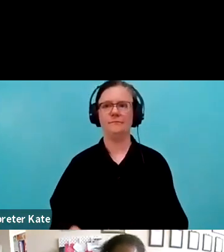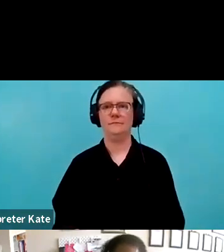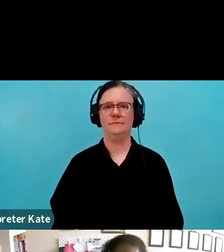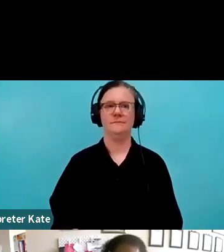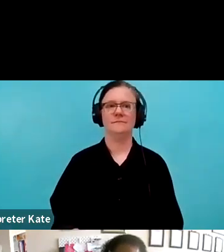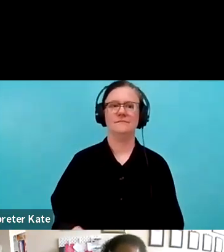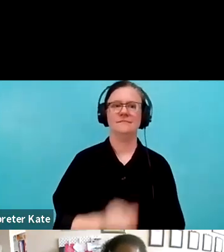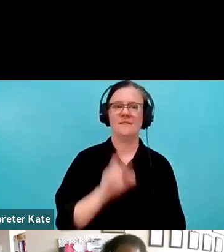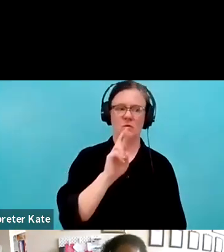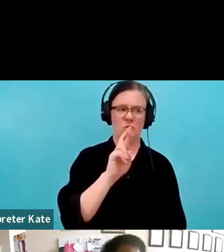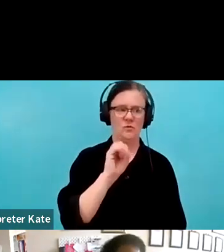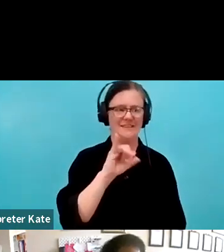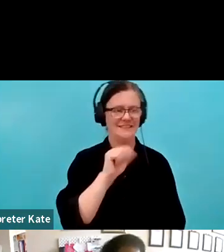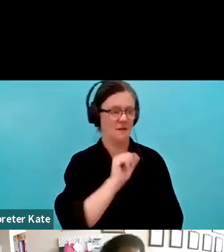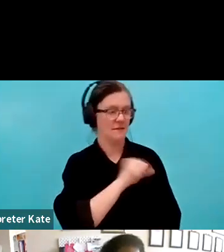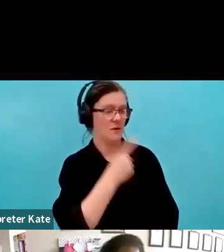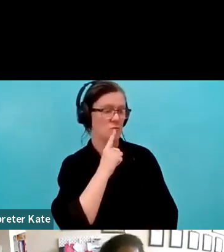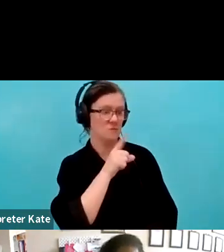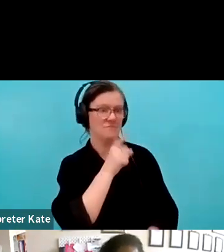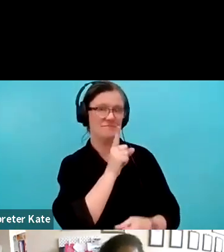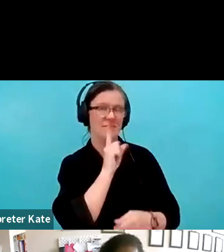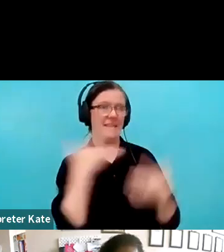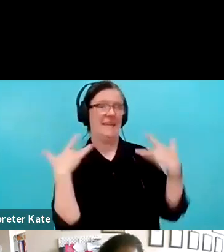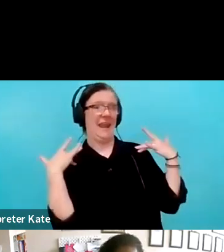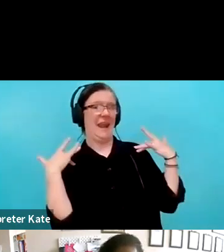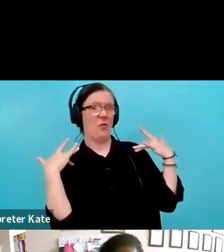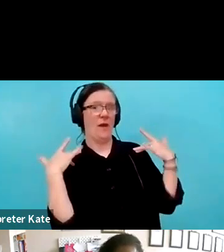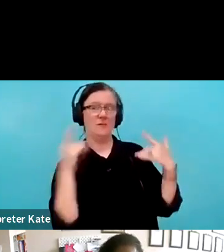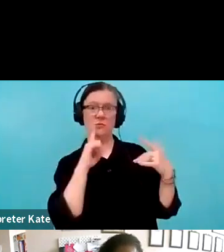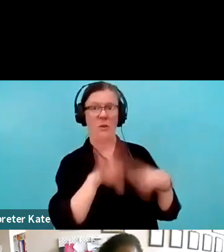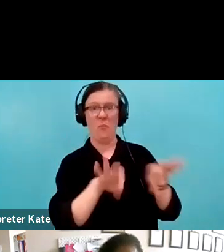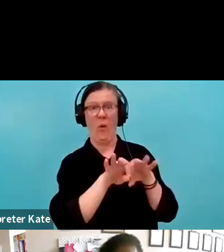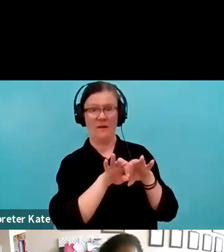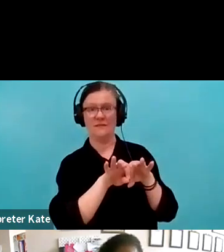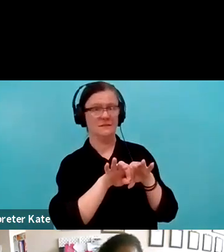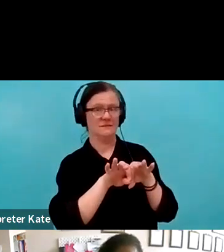Thank you. Yeah, I think getting out of the way is a really important thing, because sometimes, right, that